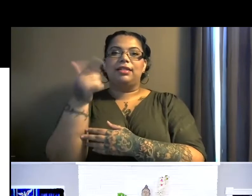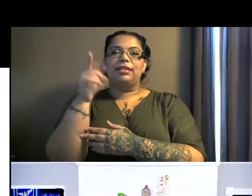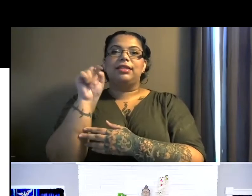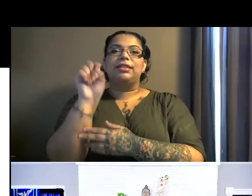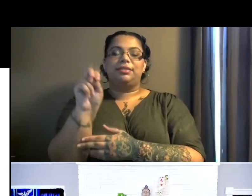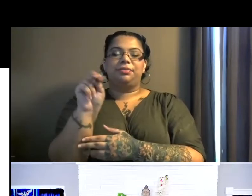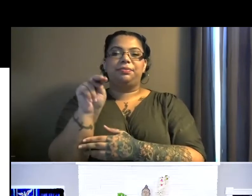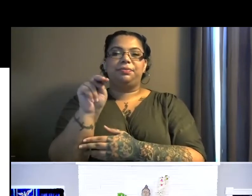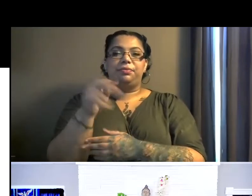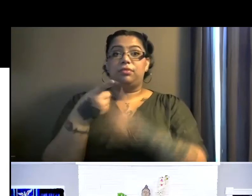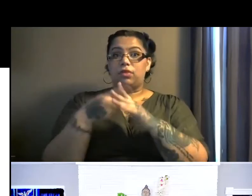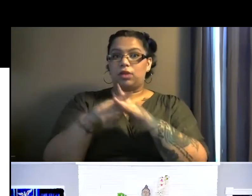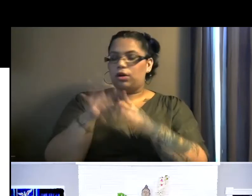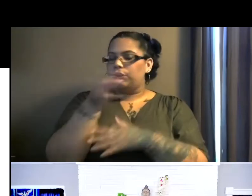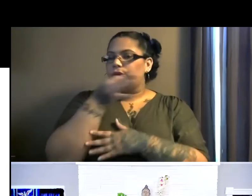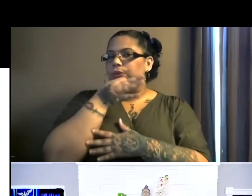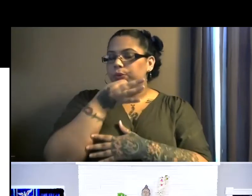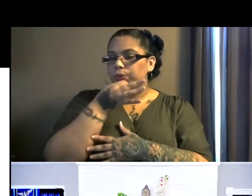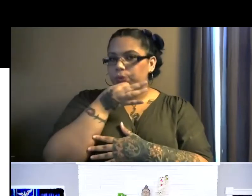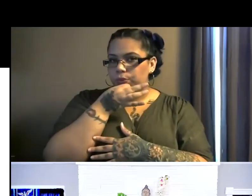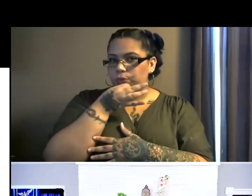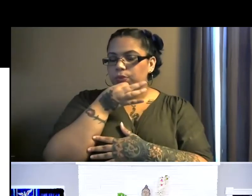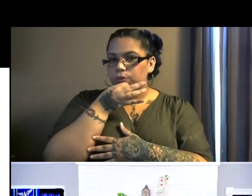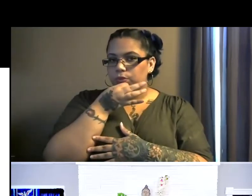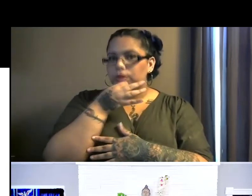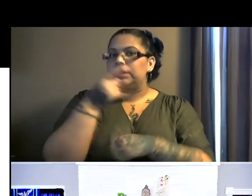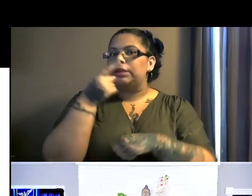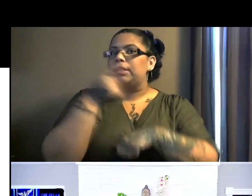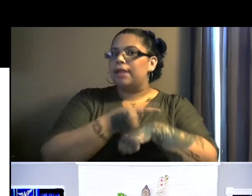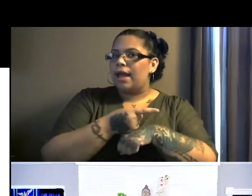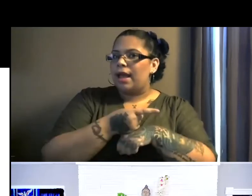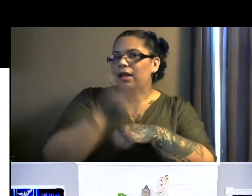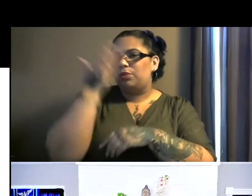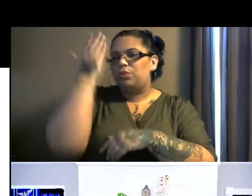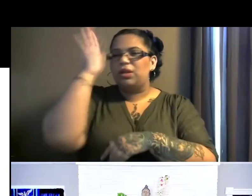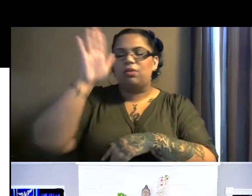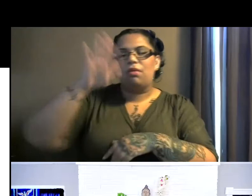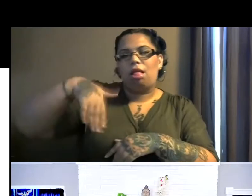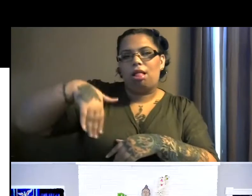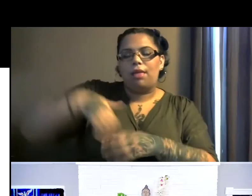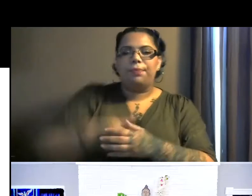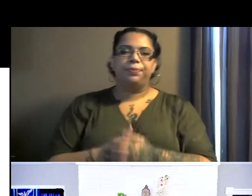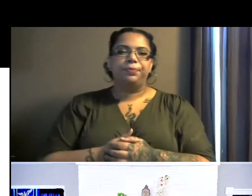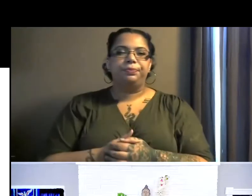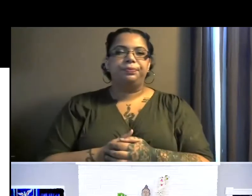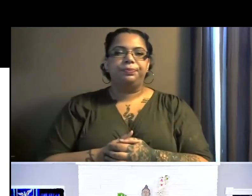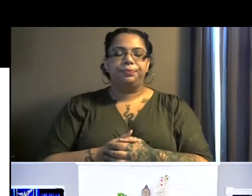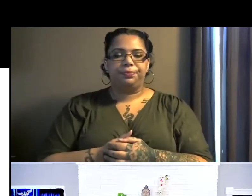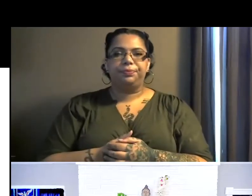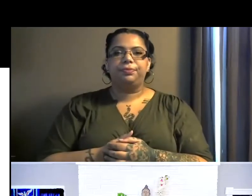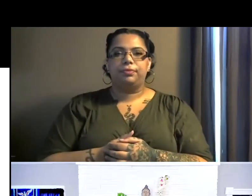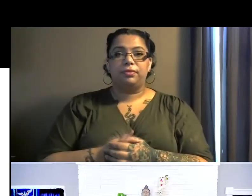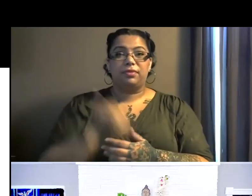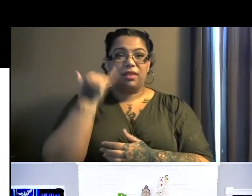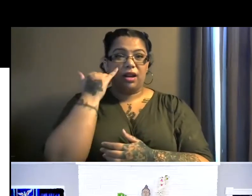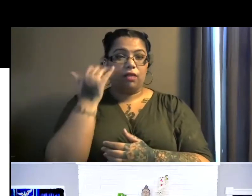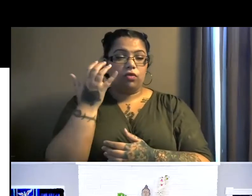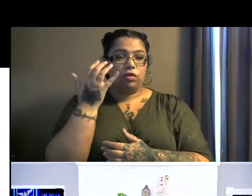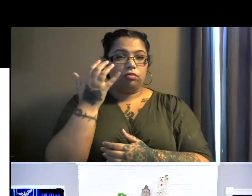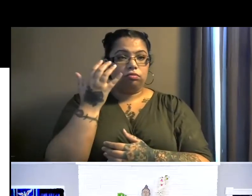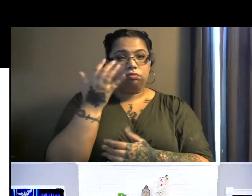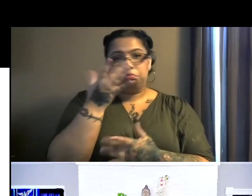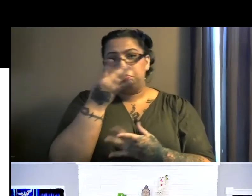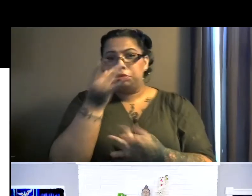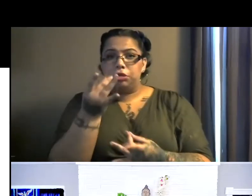will be starting soon. Dates are pending. If you are interested in taking